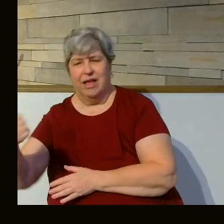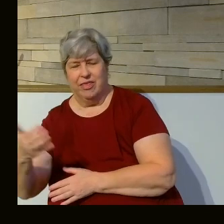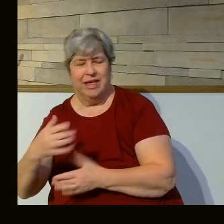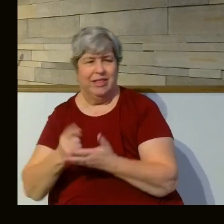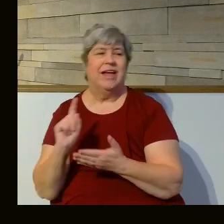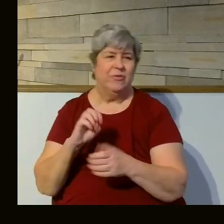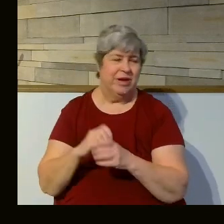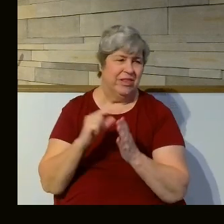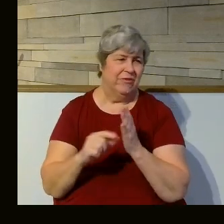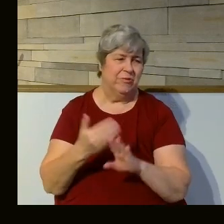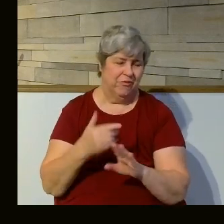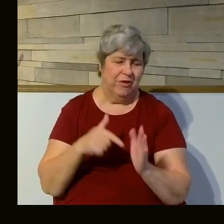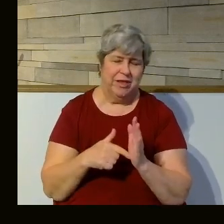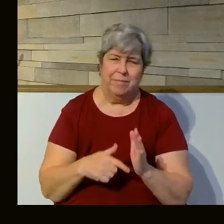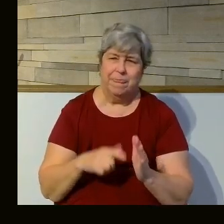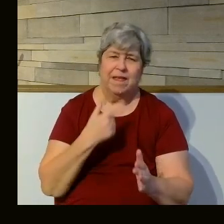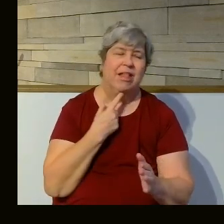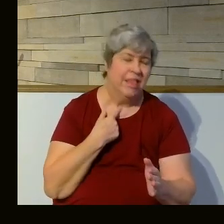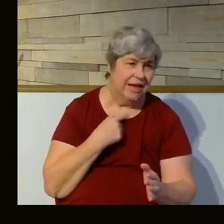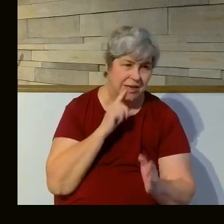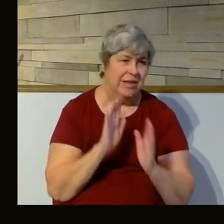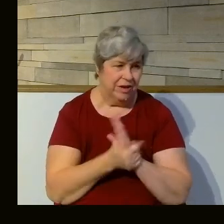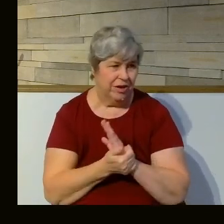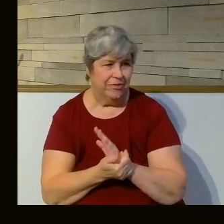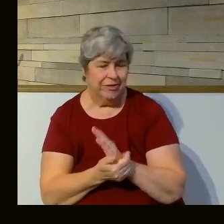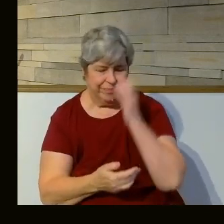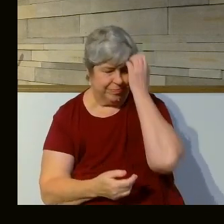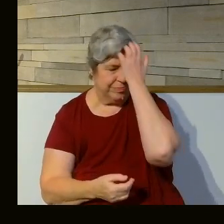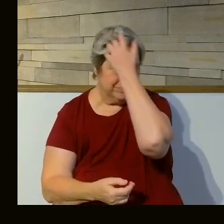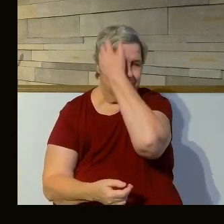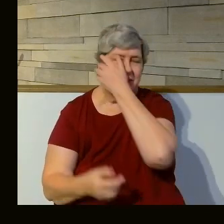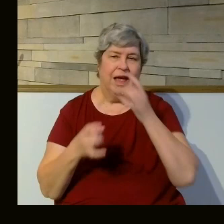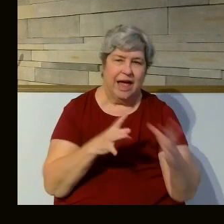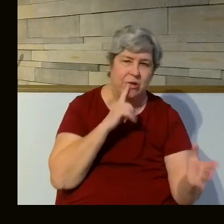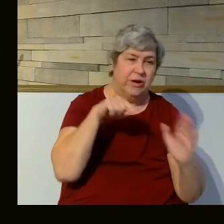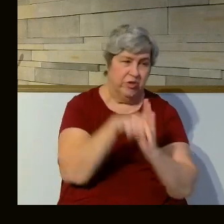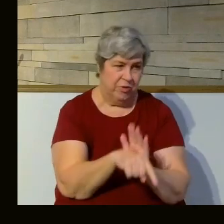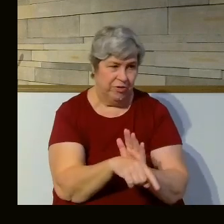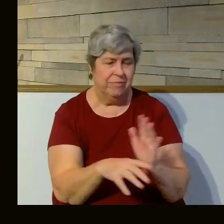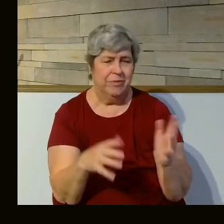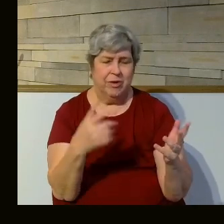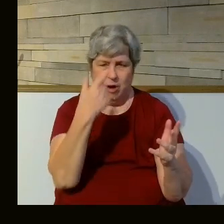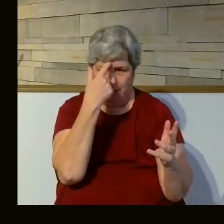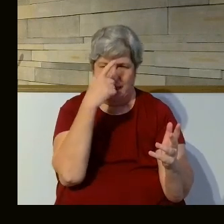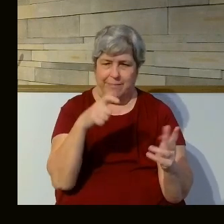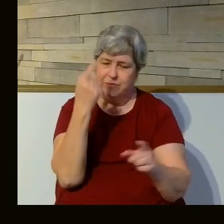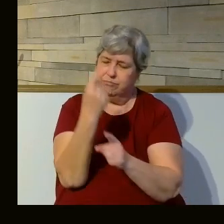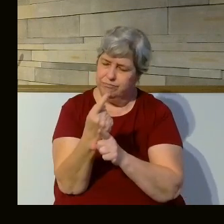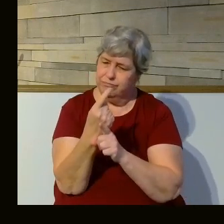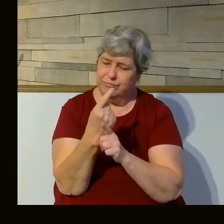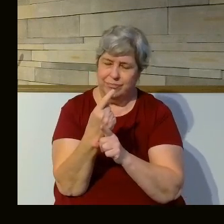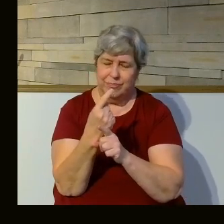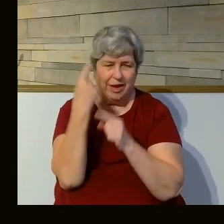week in the verses right before this one. Lust is adultery. He did it also. Hatred is murder. So our minds have to be in the right